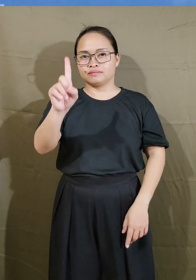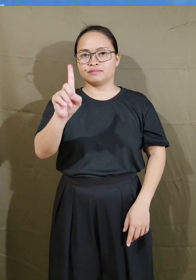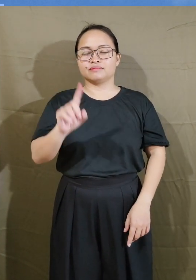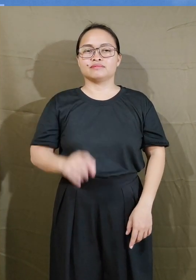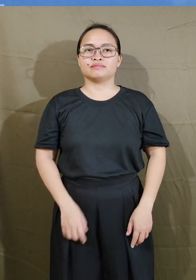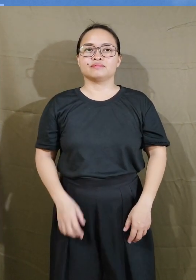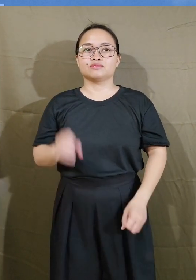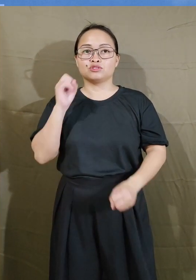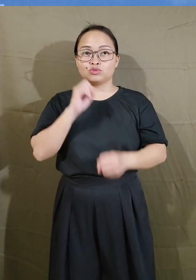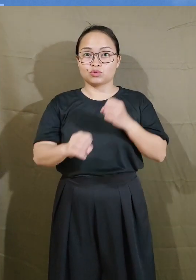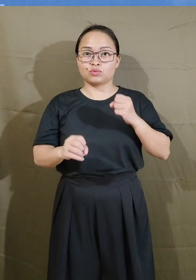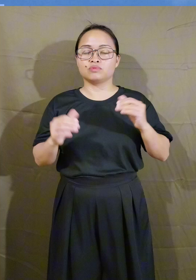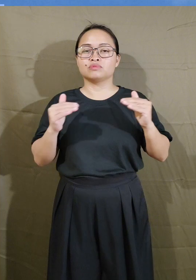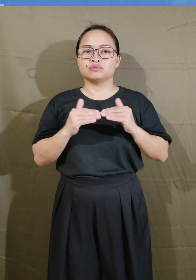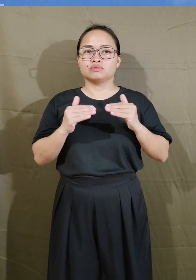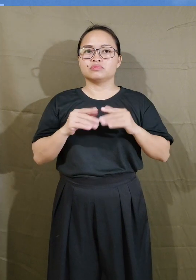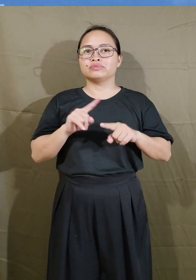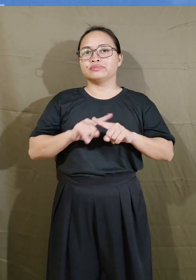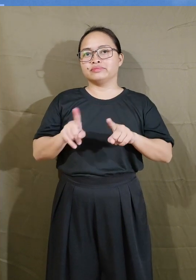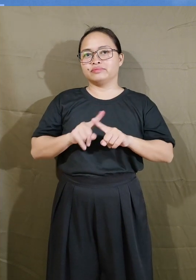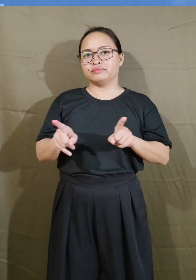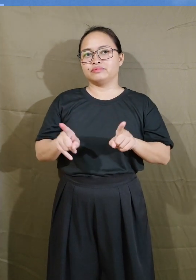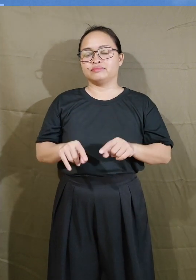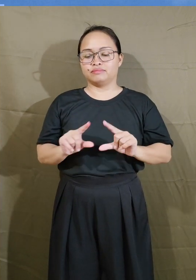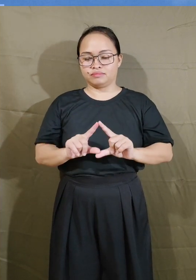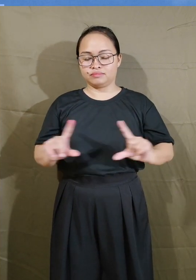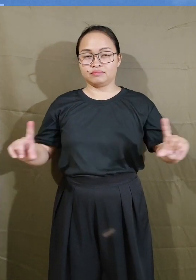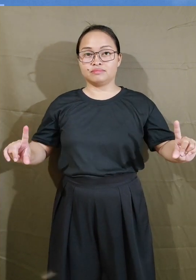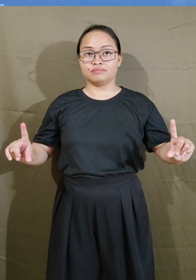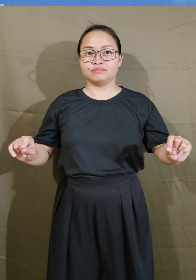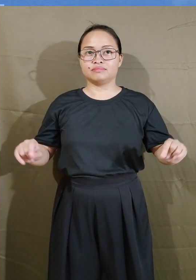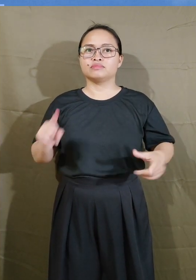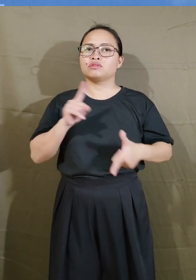is 1. So this is the difference.